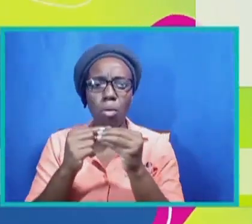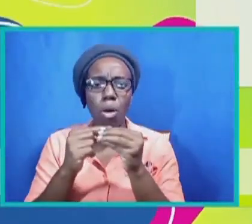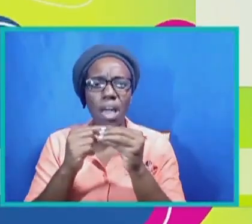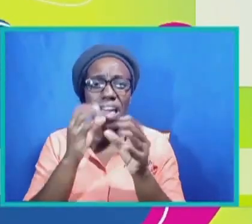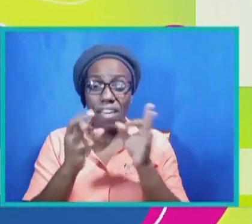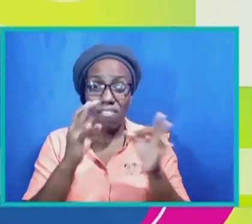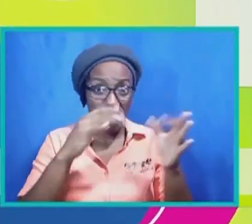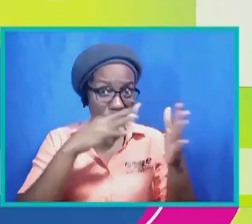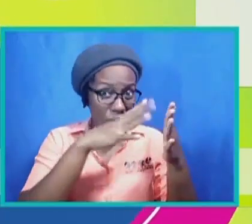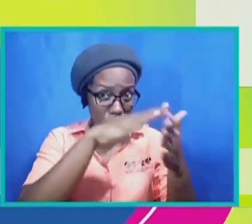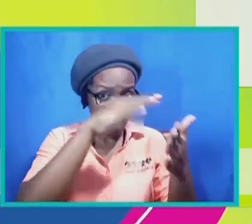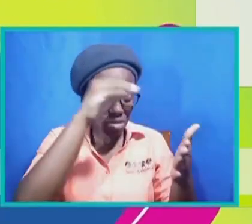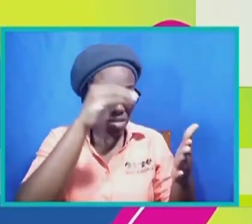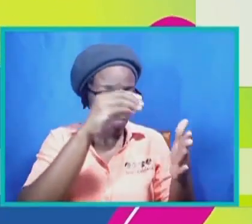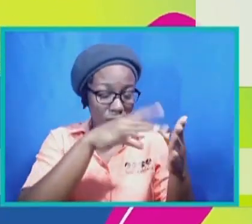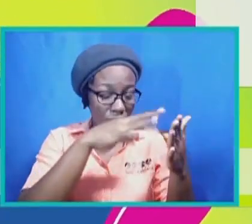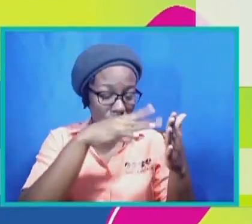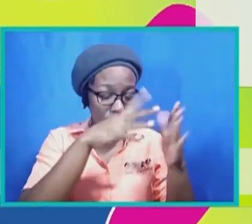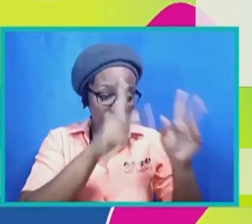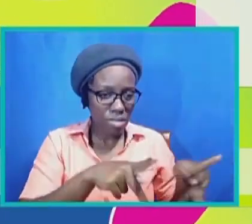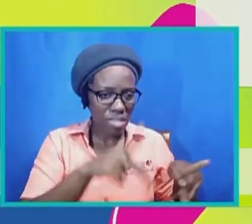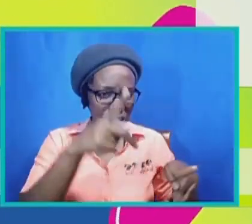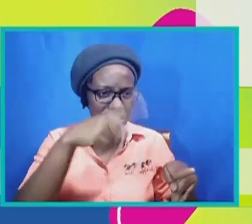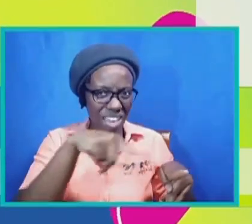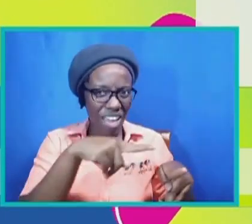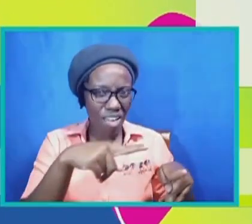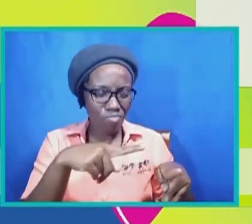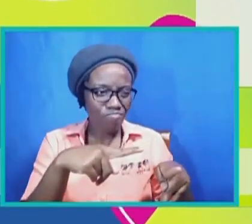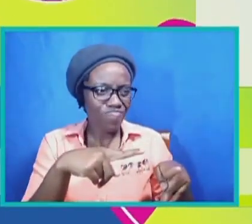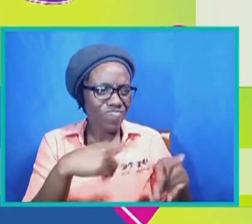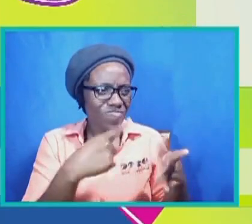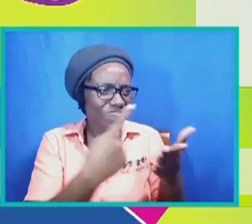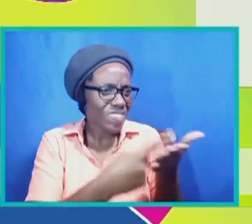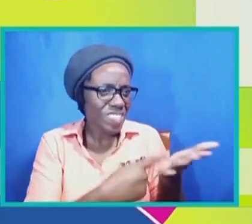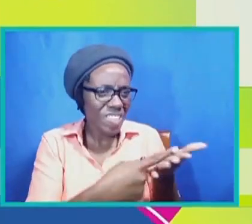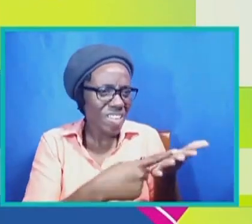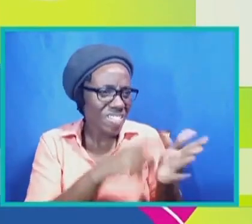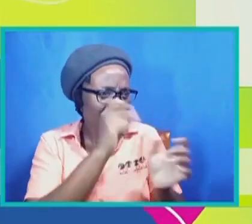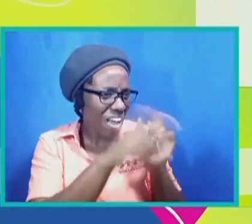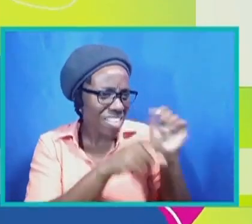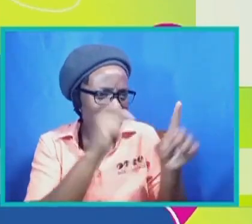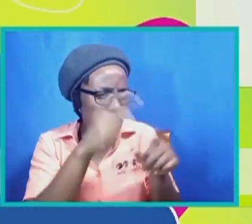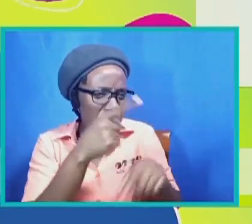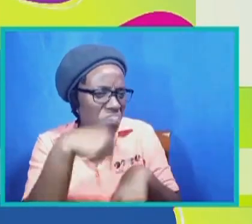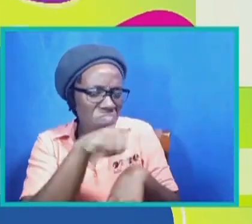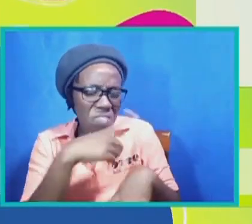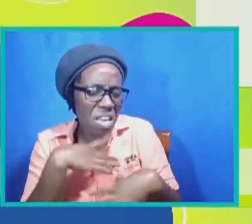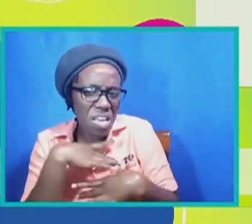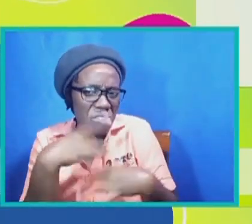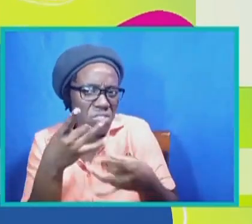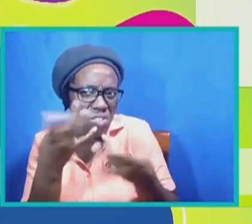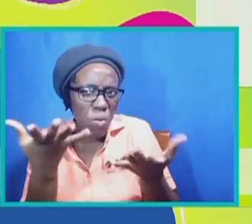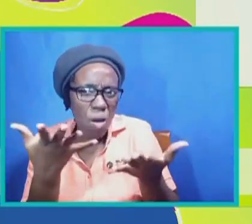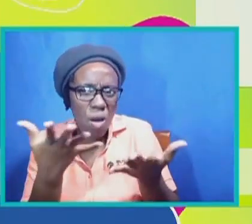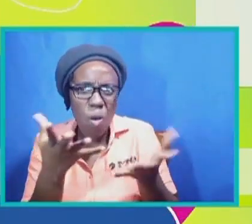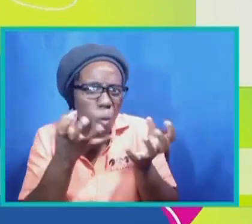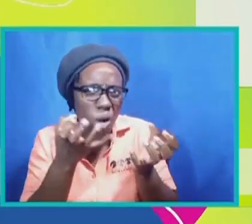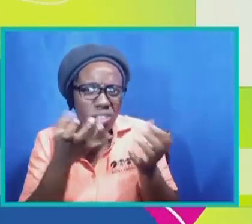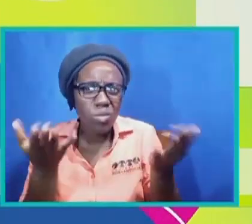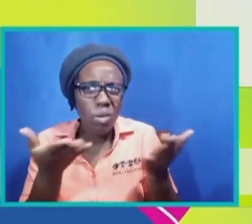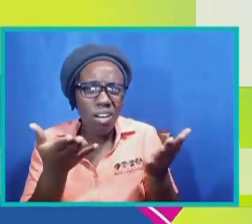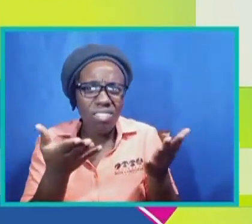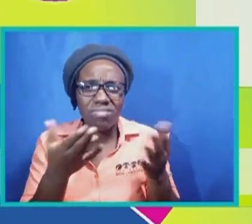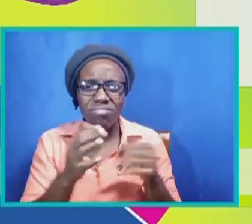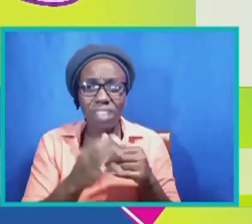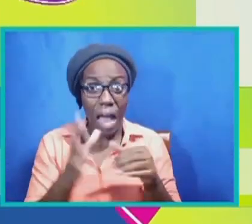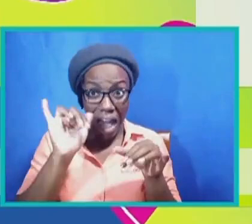resonates with them. Or it says, have we ever considered asking students or young persons what they might be interested in and include this in the curriculum? How do